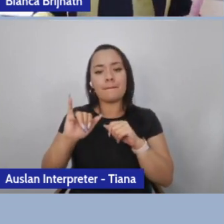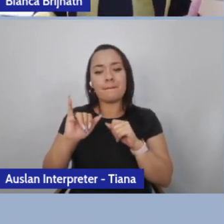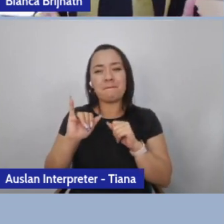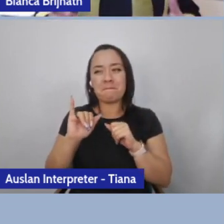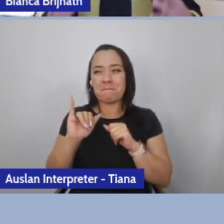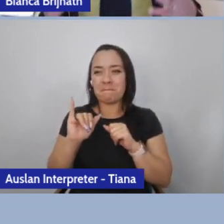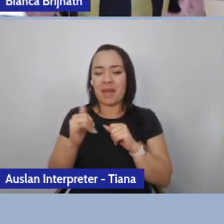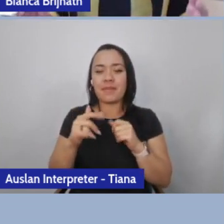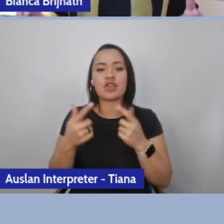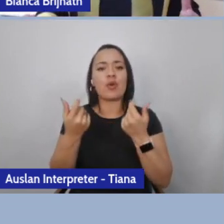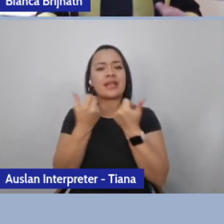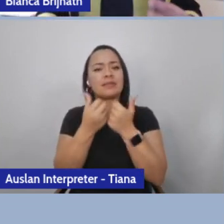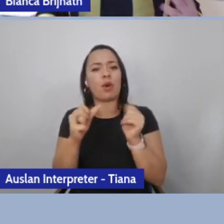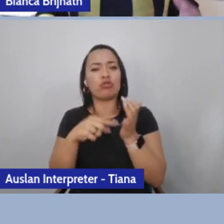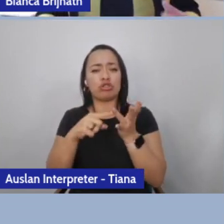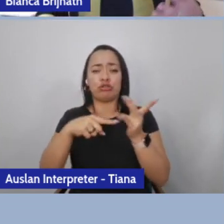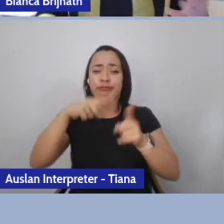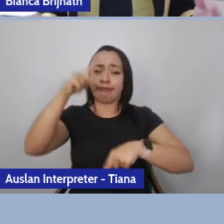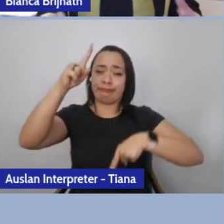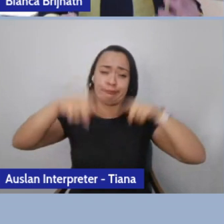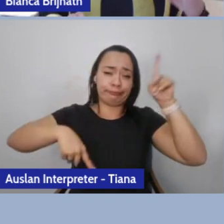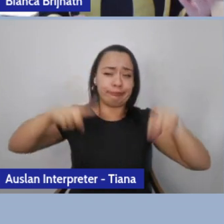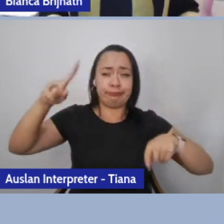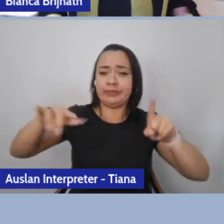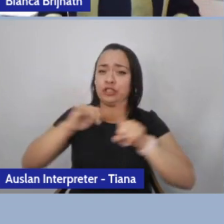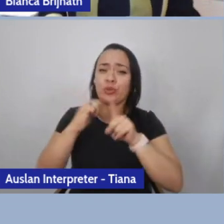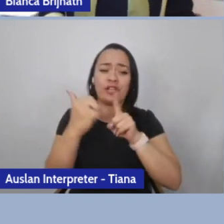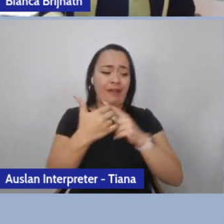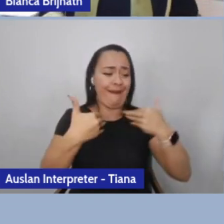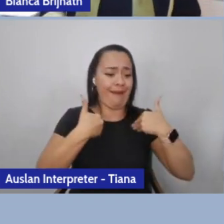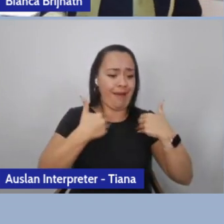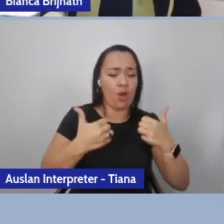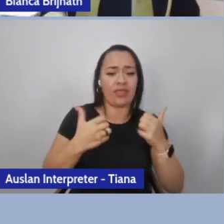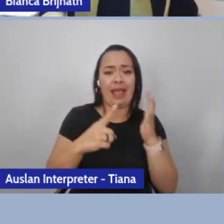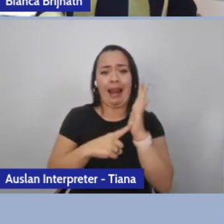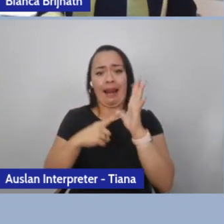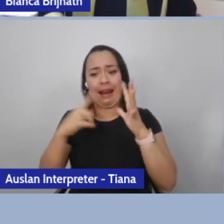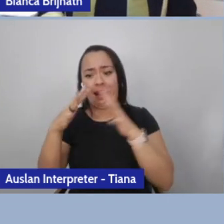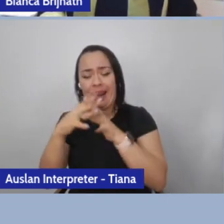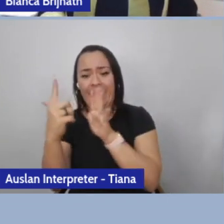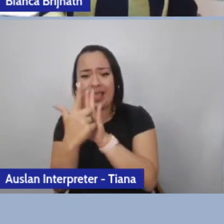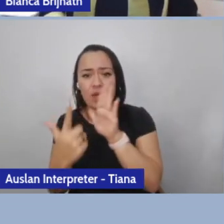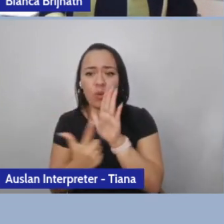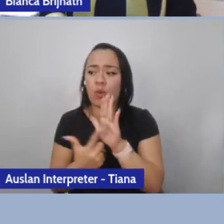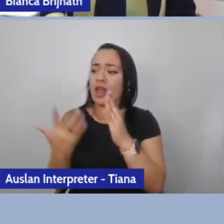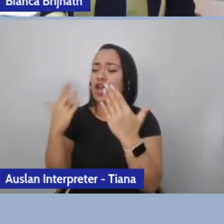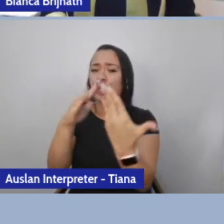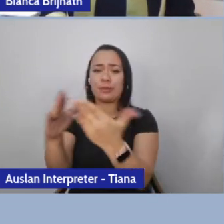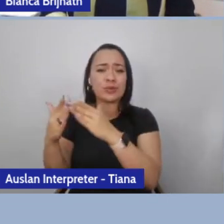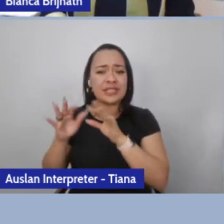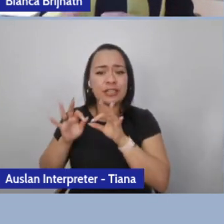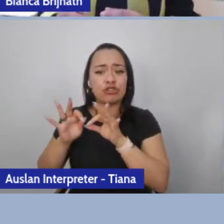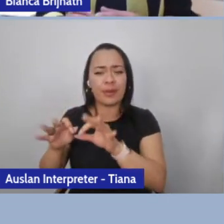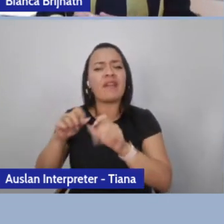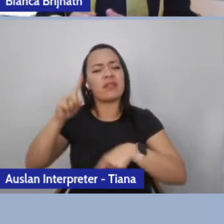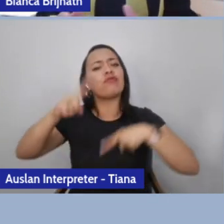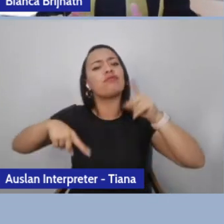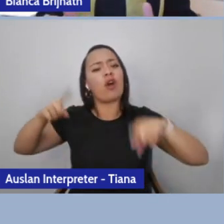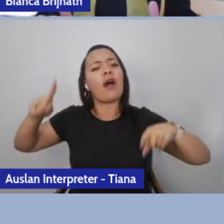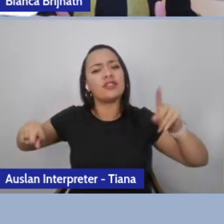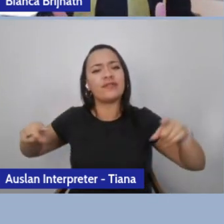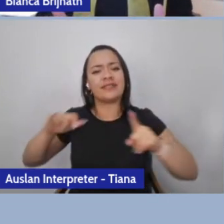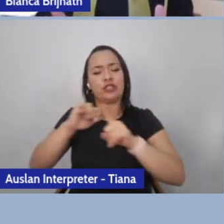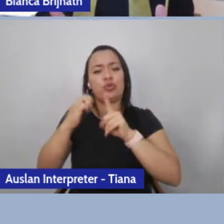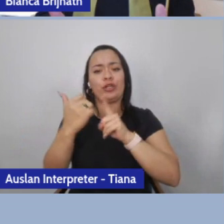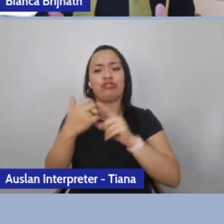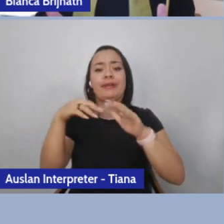of conditions and settings, from health to legal to other forms of community interpreting, etc. And you cannot